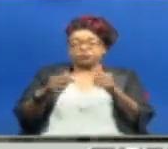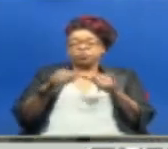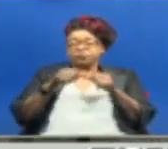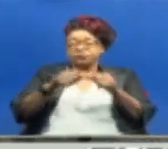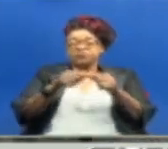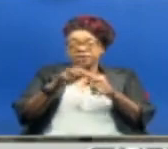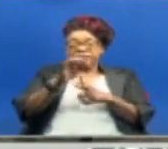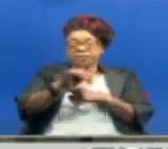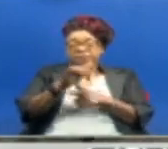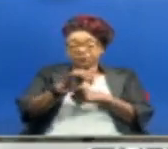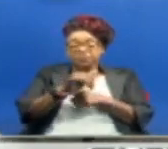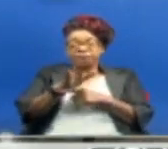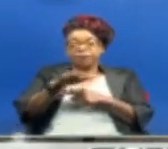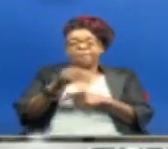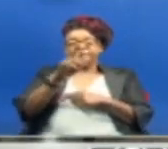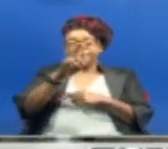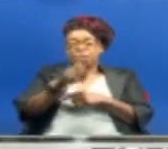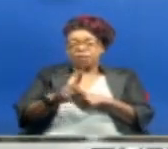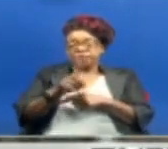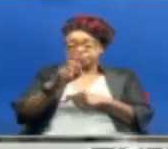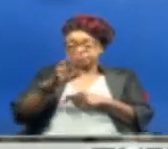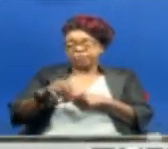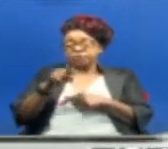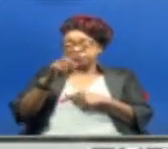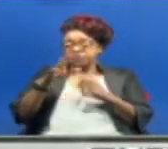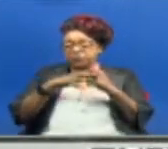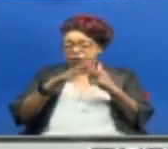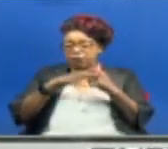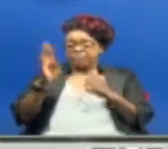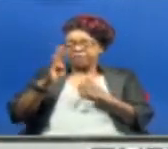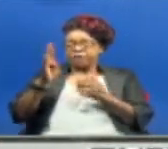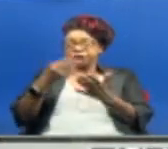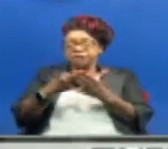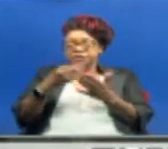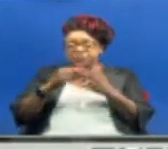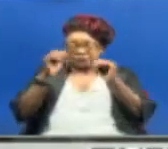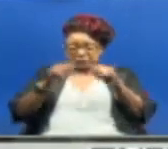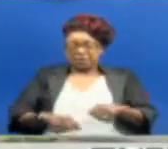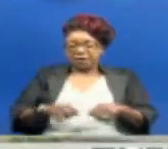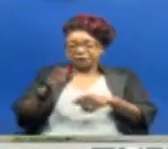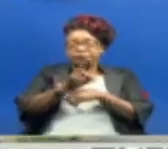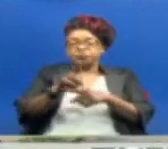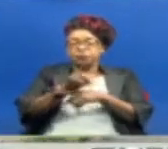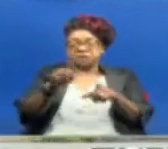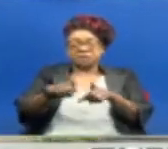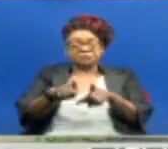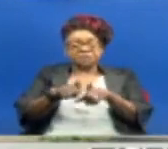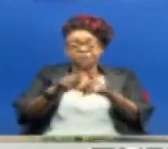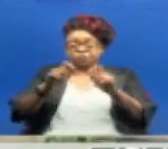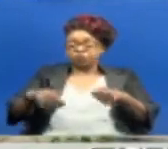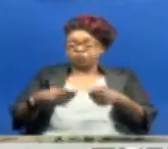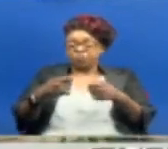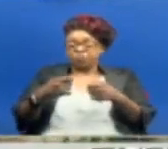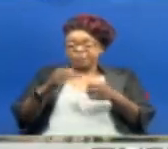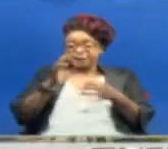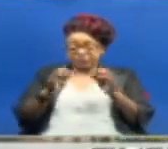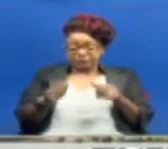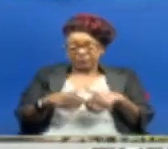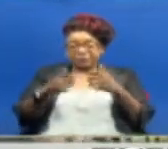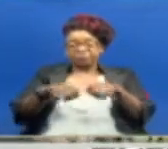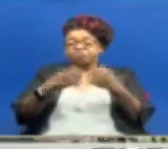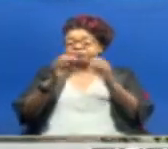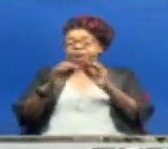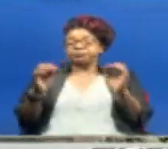rise from 51.03 billion shillings that was borrowed in the similar period in the preceding year, and the